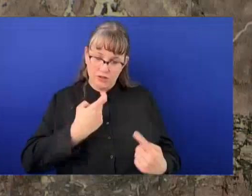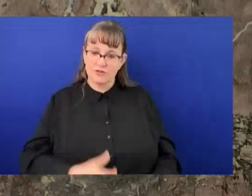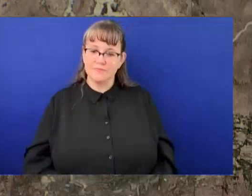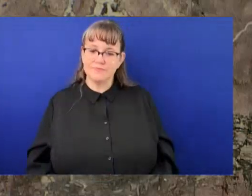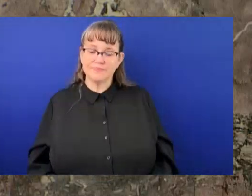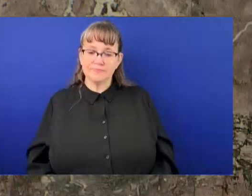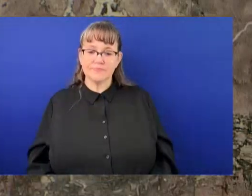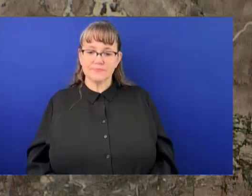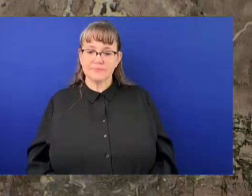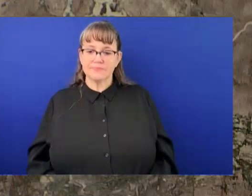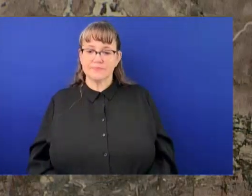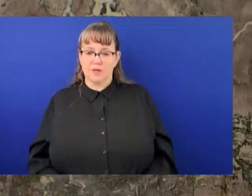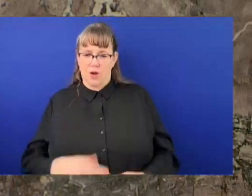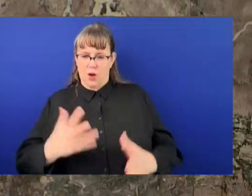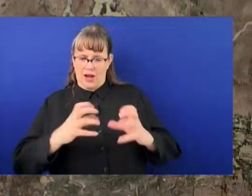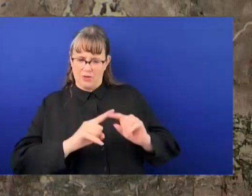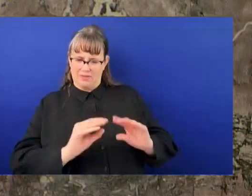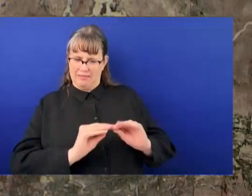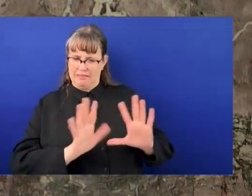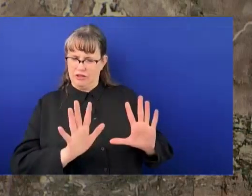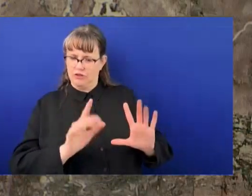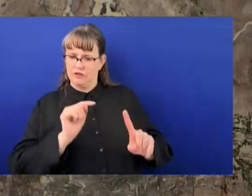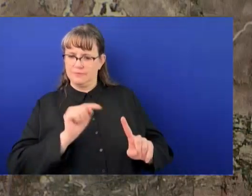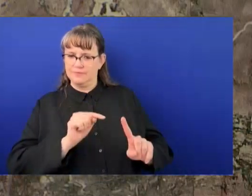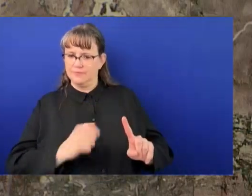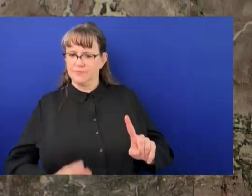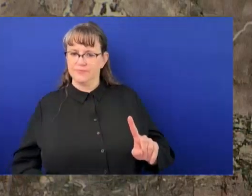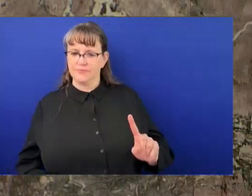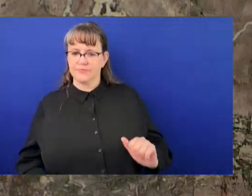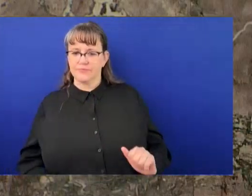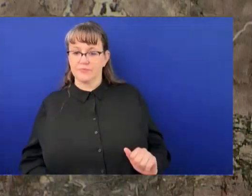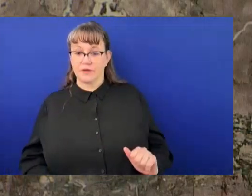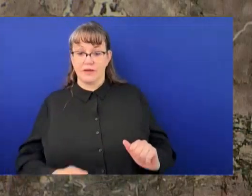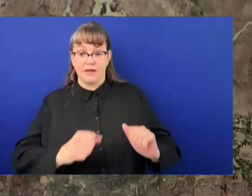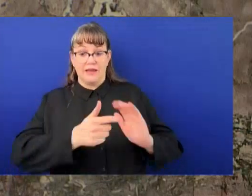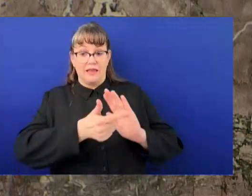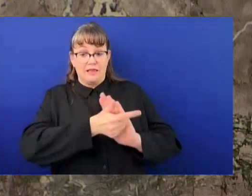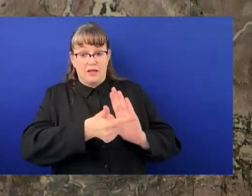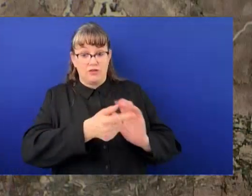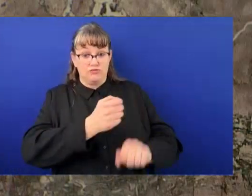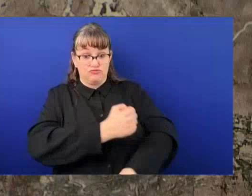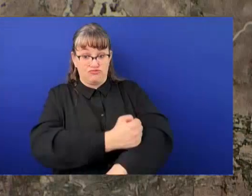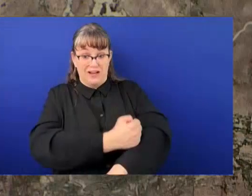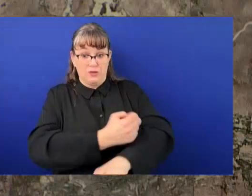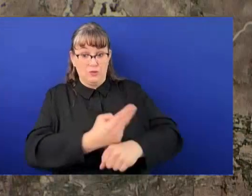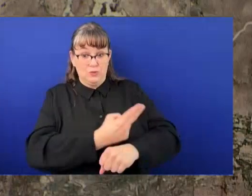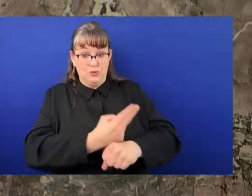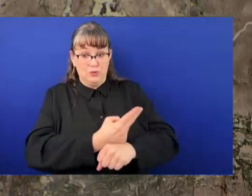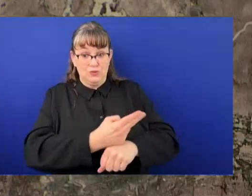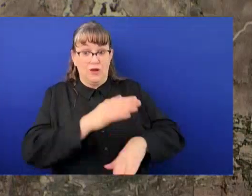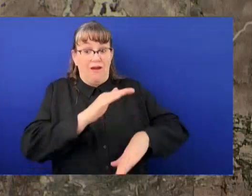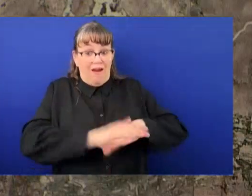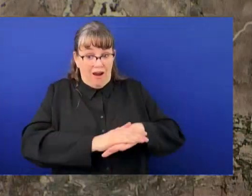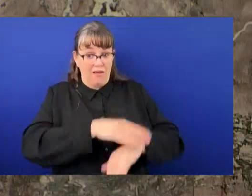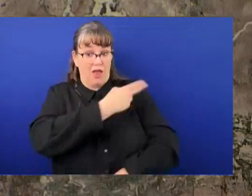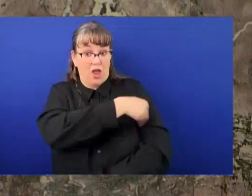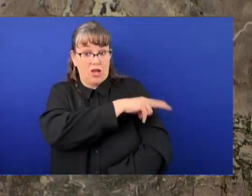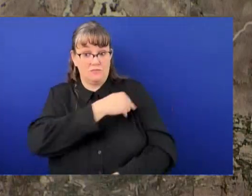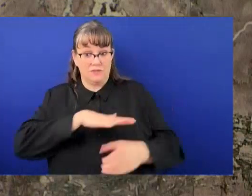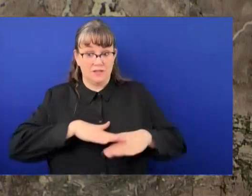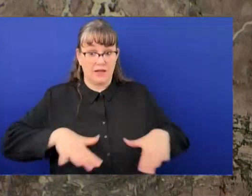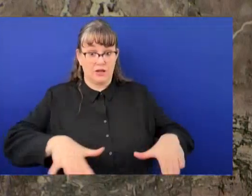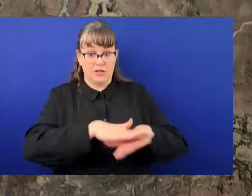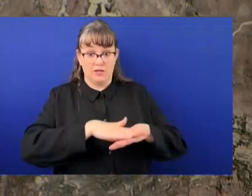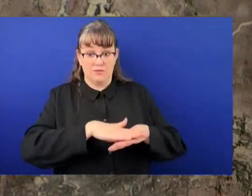comes to illicit drug use on hospital sites in particular, that is not permitted, and our government has been very clear around